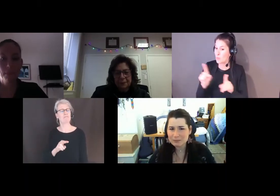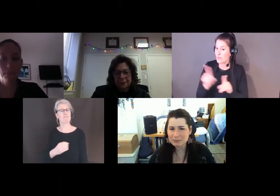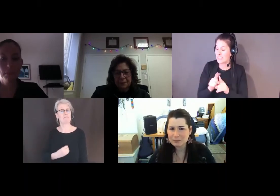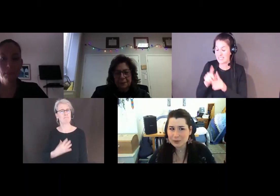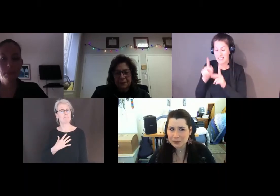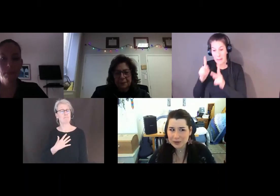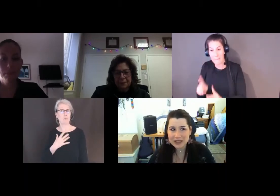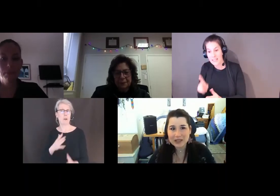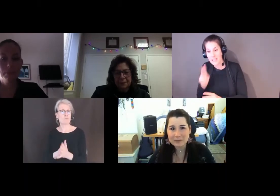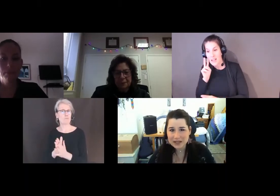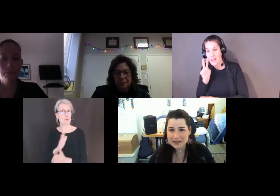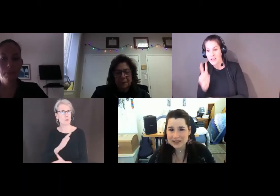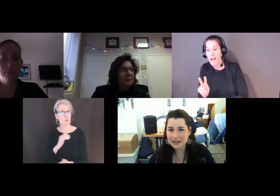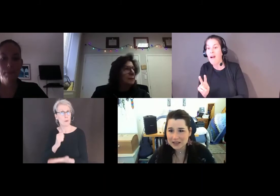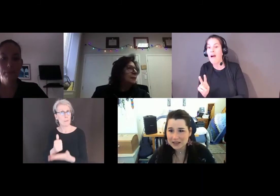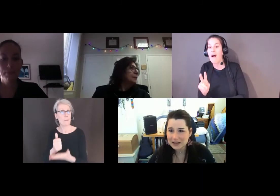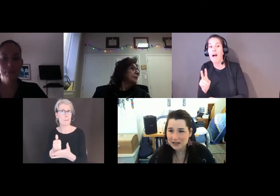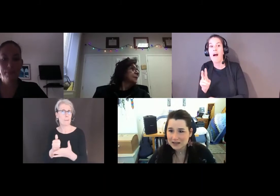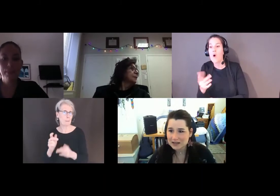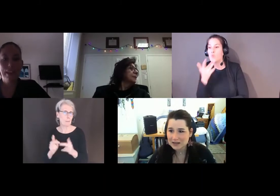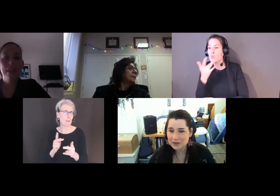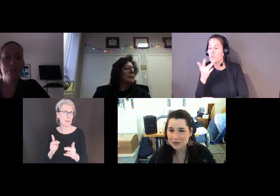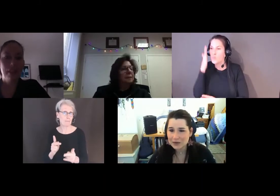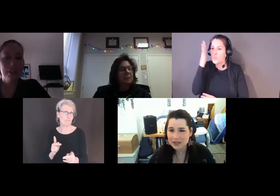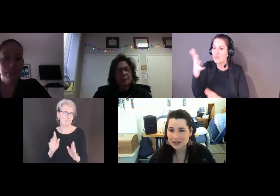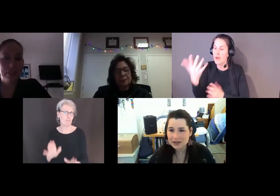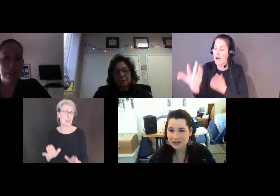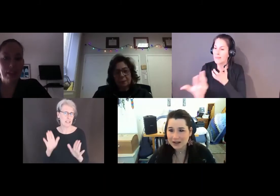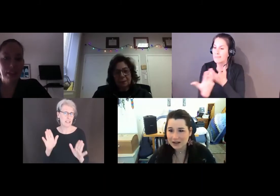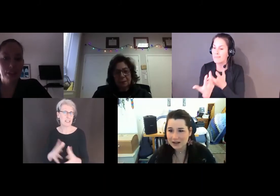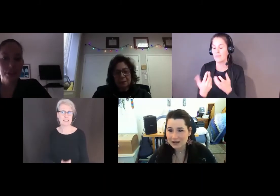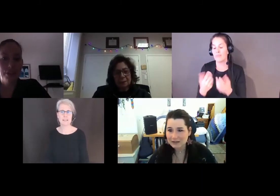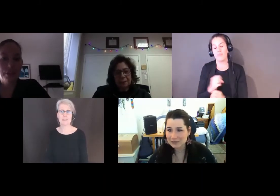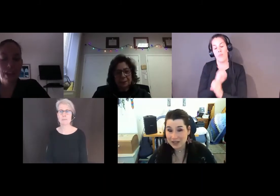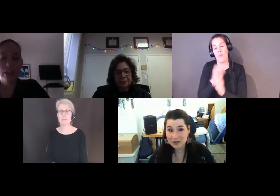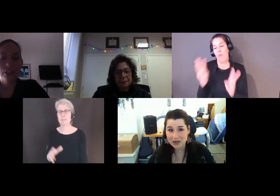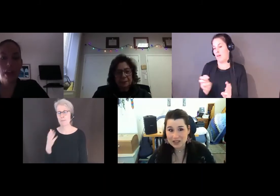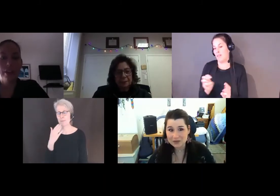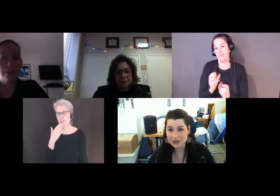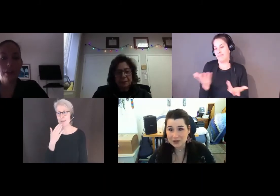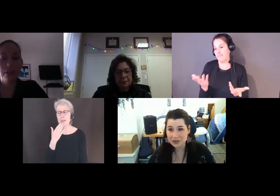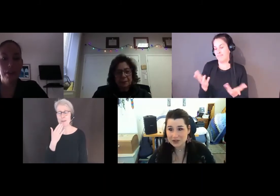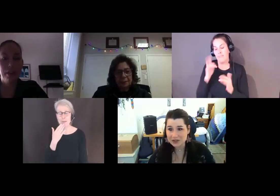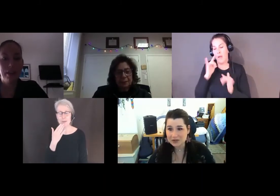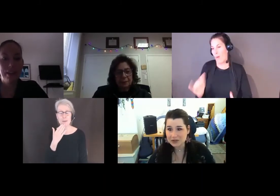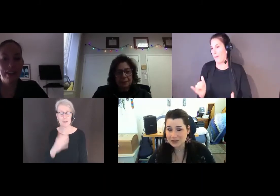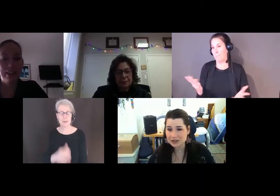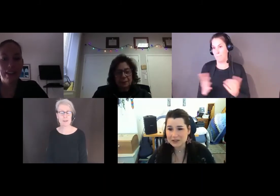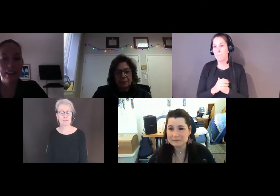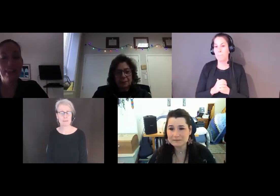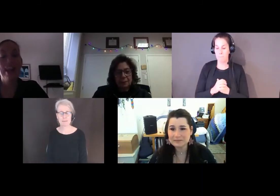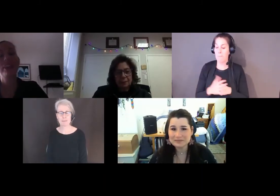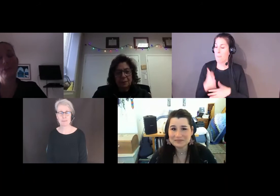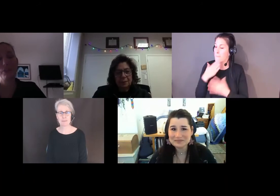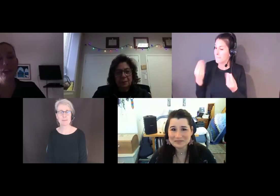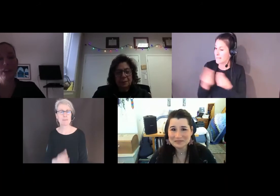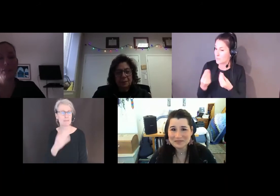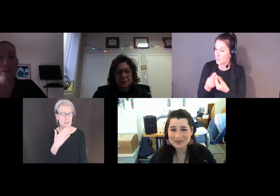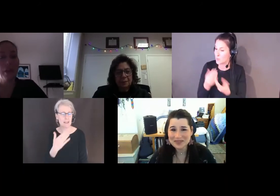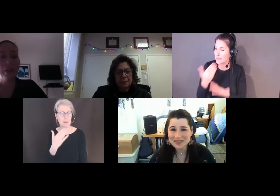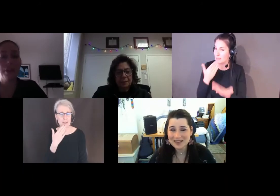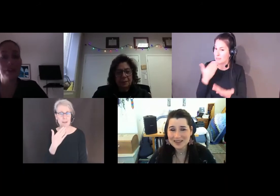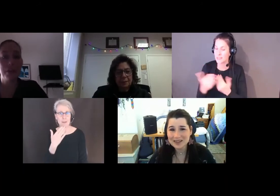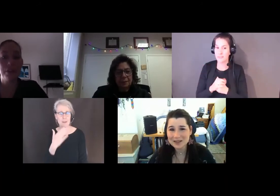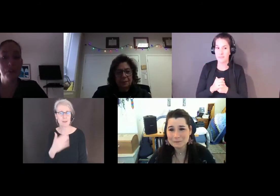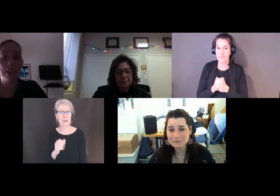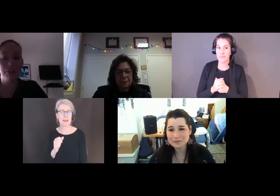That's pretty amazing. So Thank yeah, you. thank Thank you you. I guys for know. doing what you do. Thank you. Thank you. Thank you.